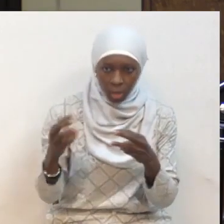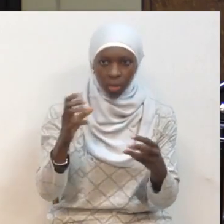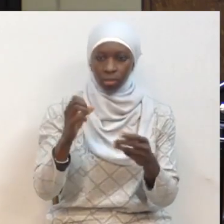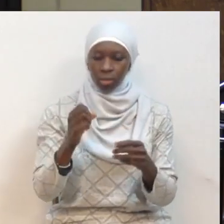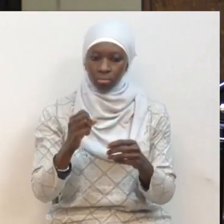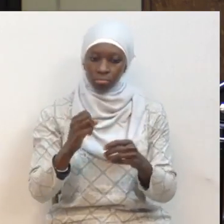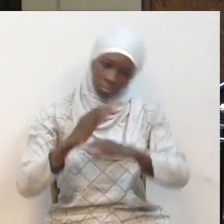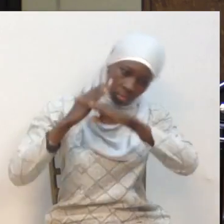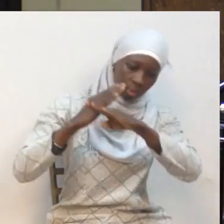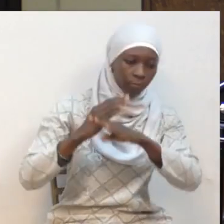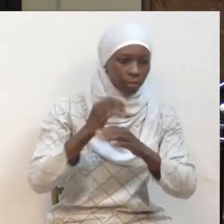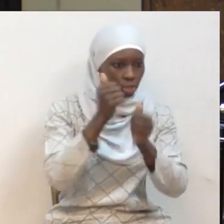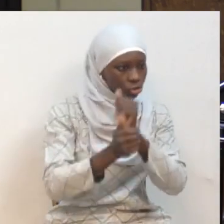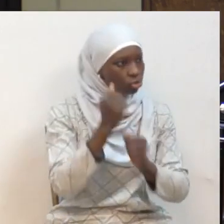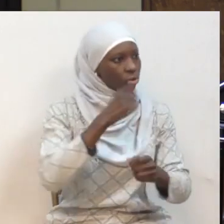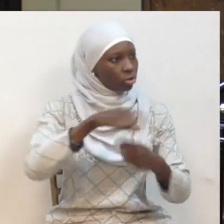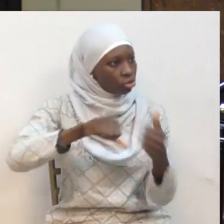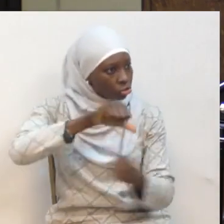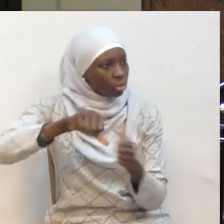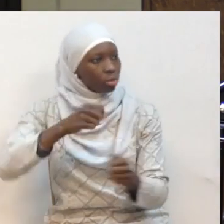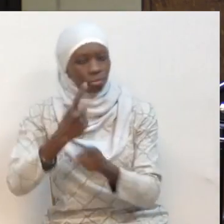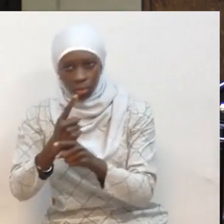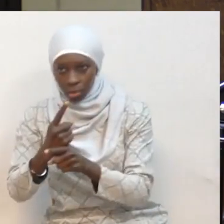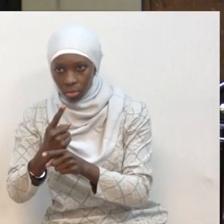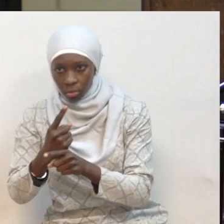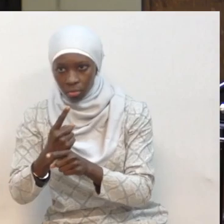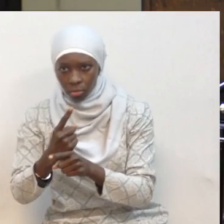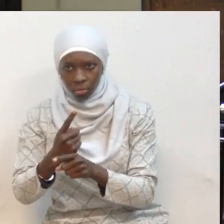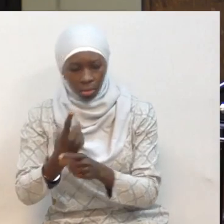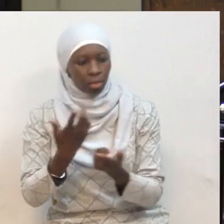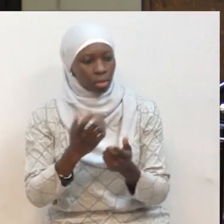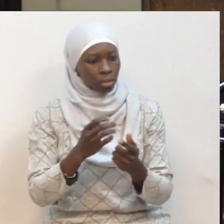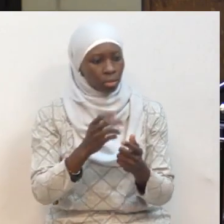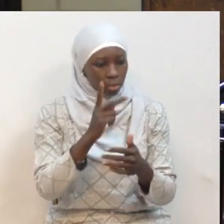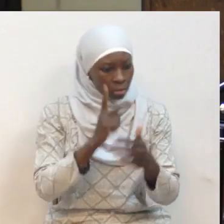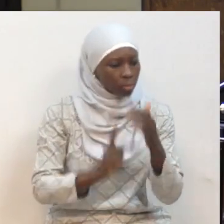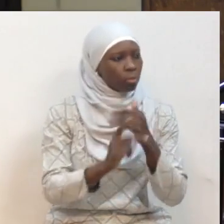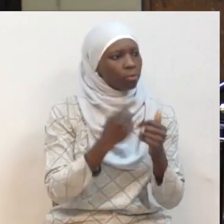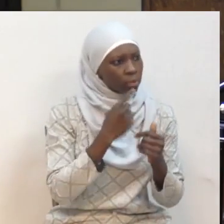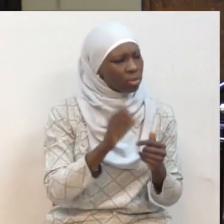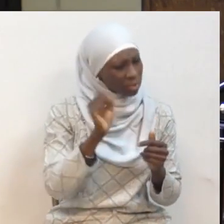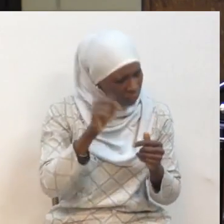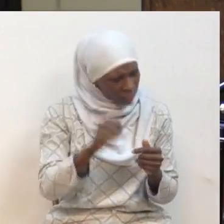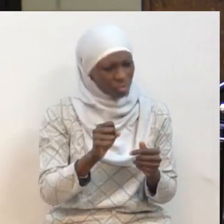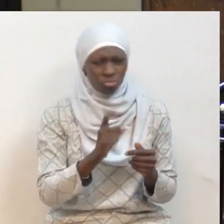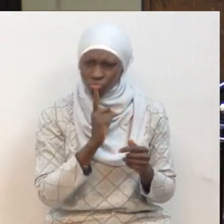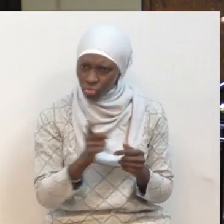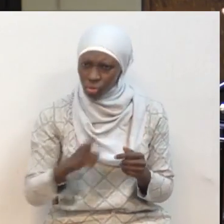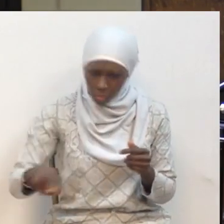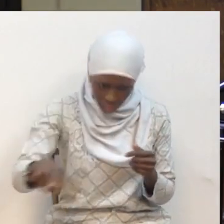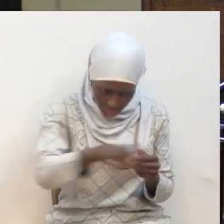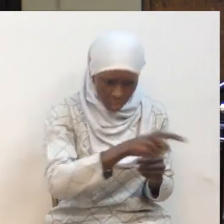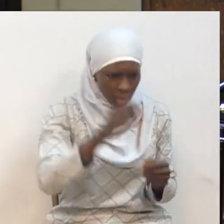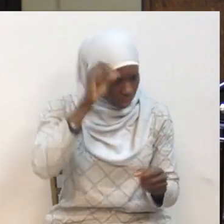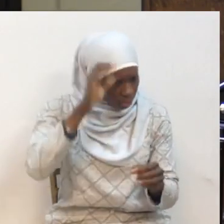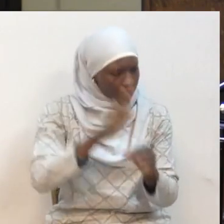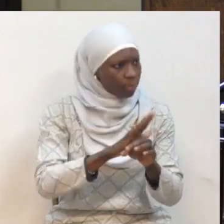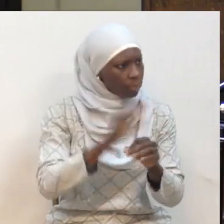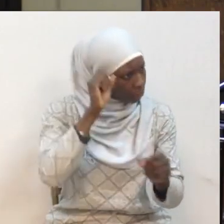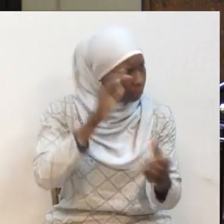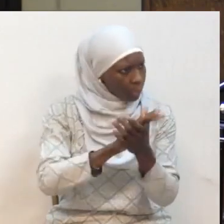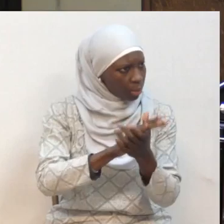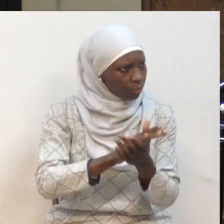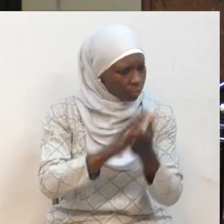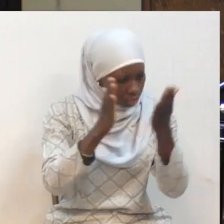very straightforward, objective answer. Of course you are the believers. Then he asked the third question, why do we then accept this?